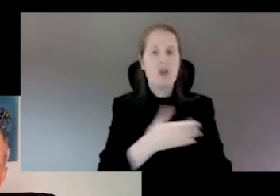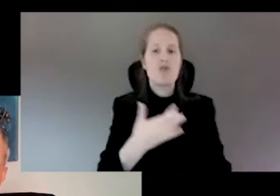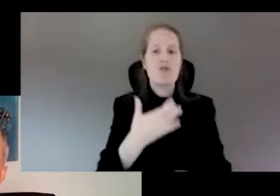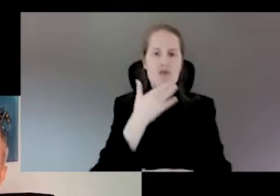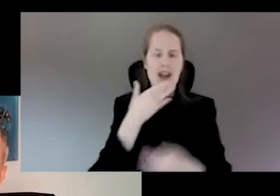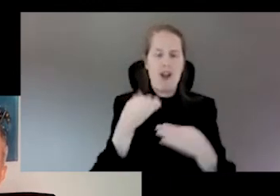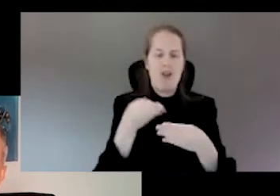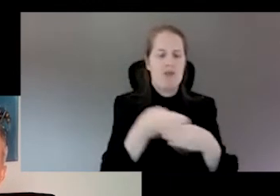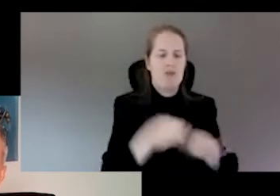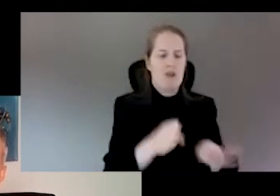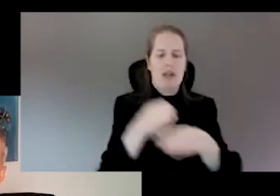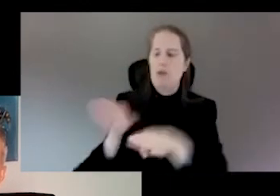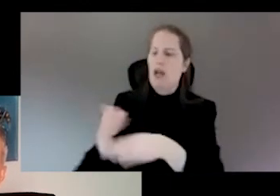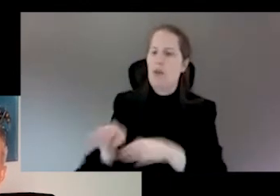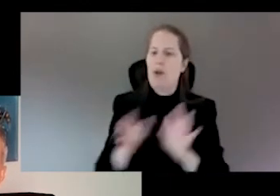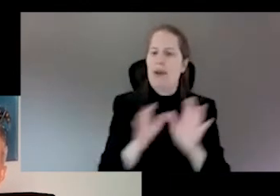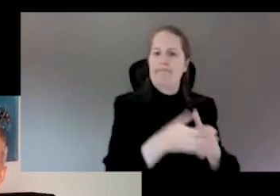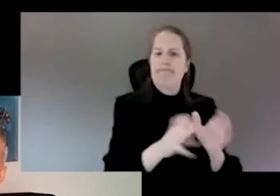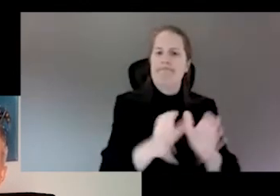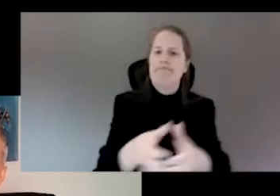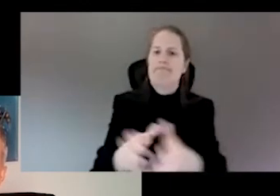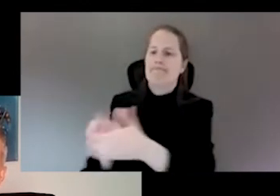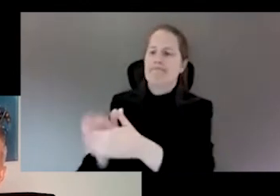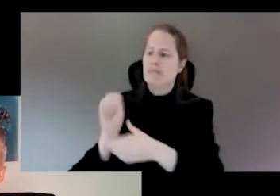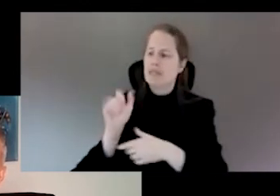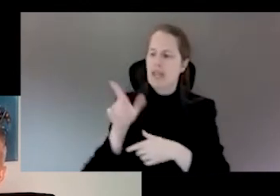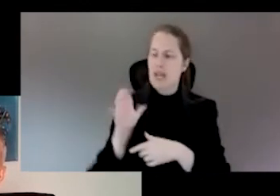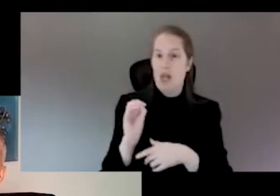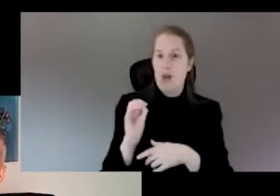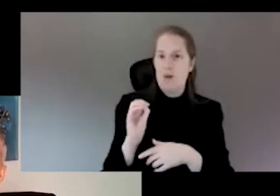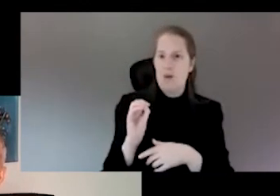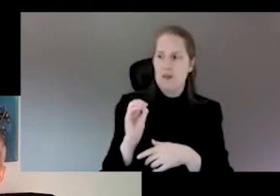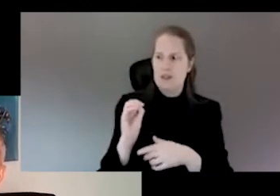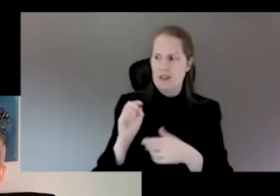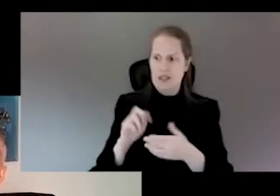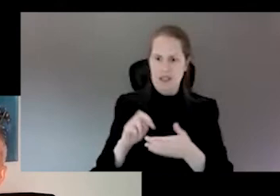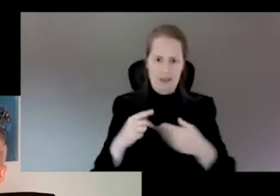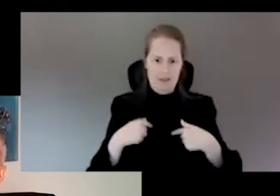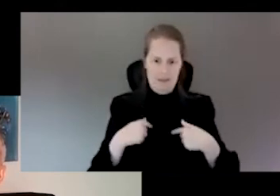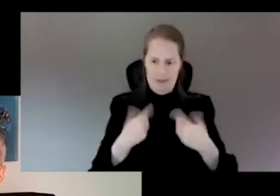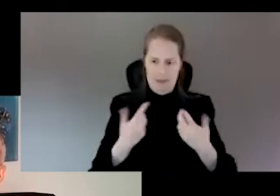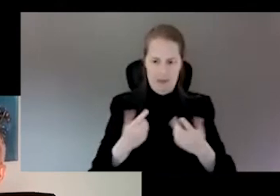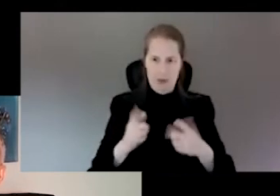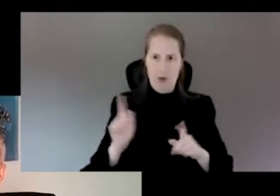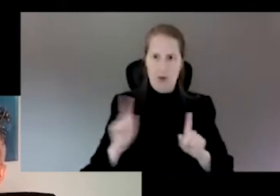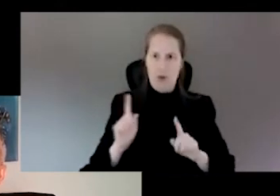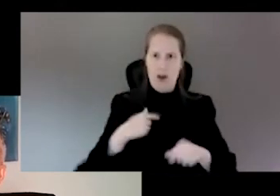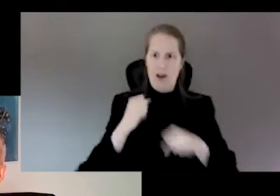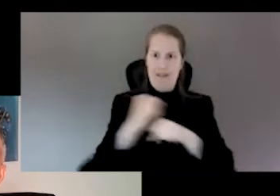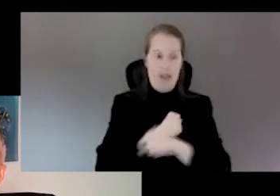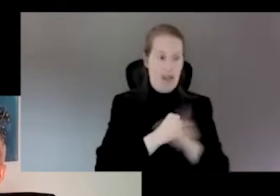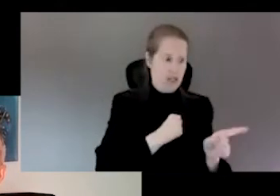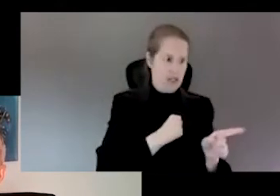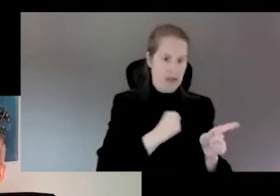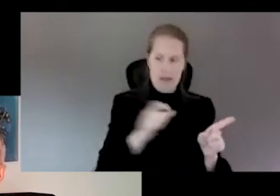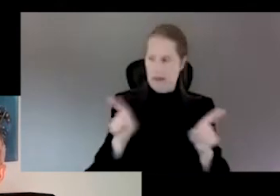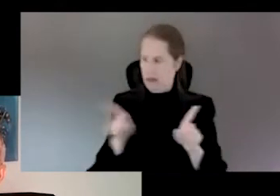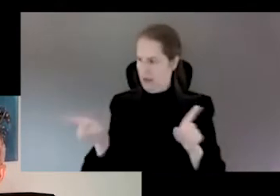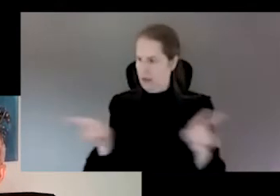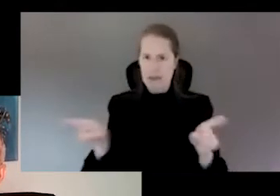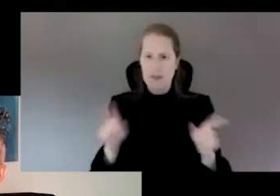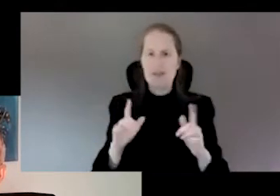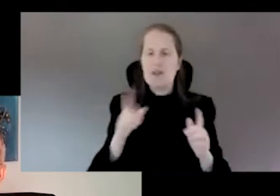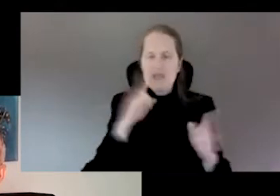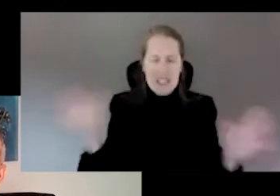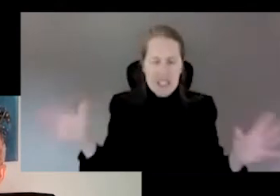right? So that it makes it harder for us to understand how these structures interact with each other. So,